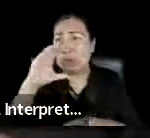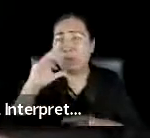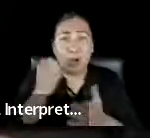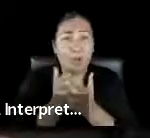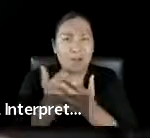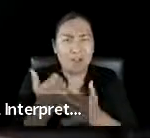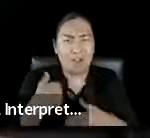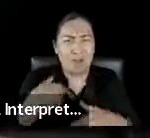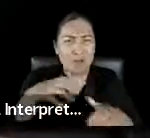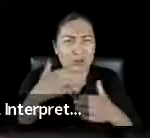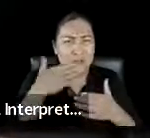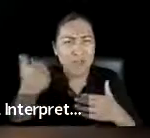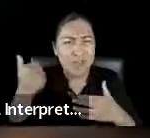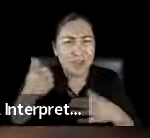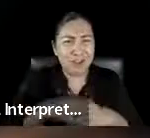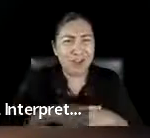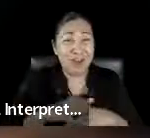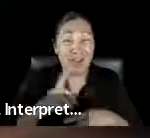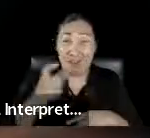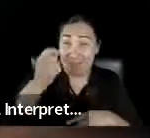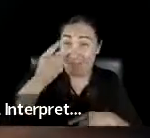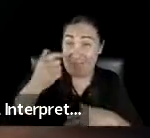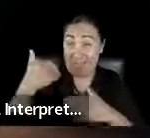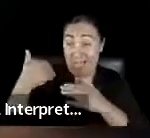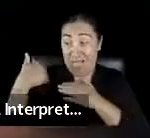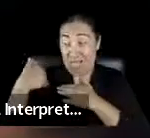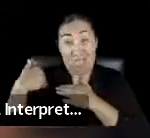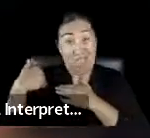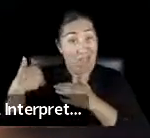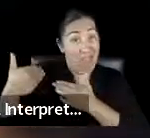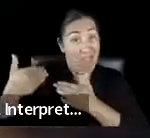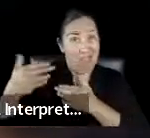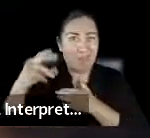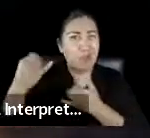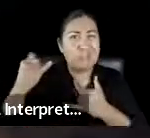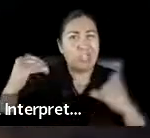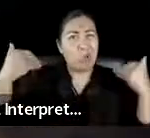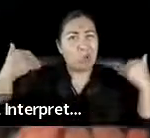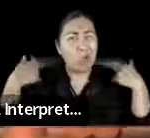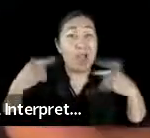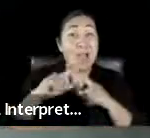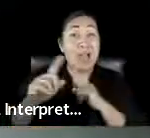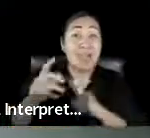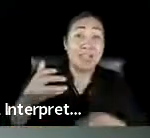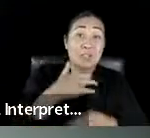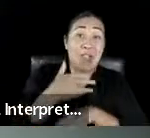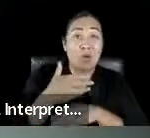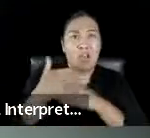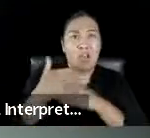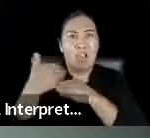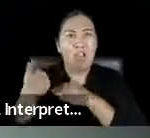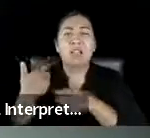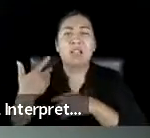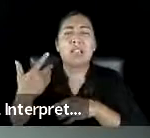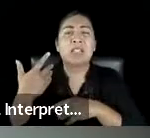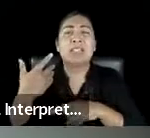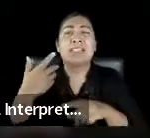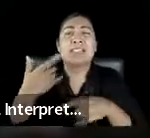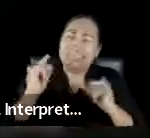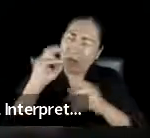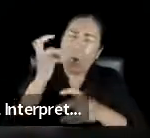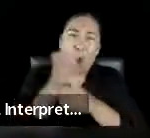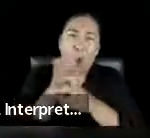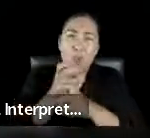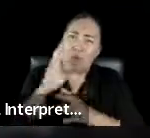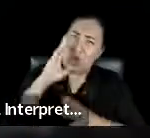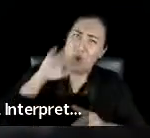better. The weight never went away, but its power over me did. It's still hard some days, but knowing I have people